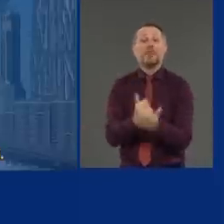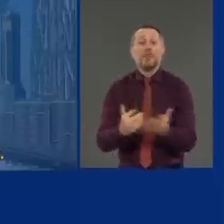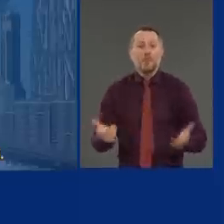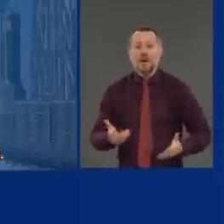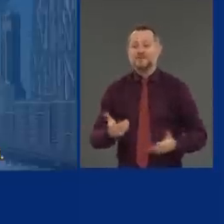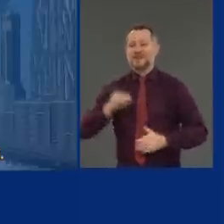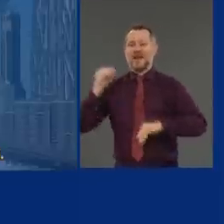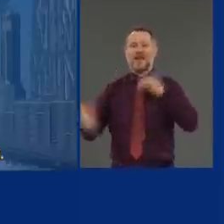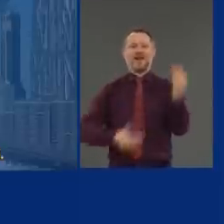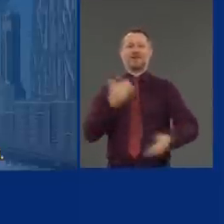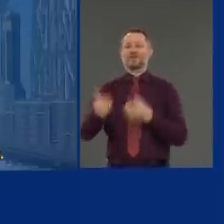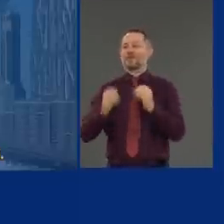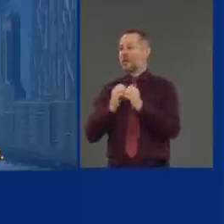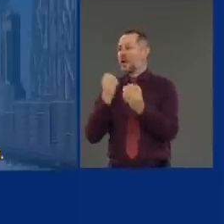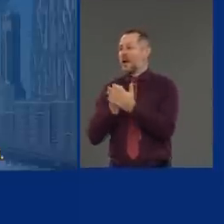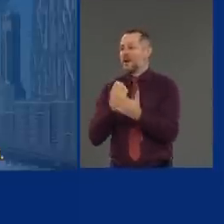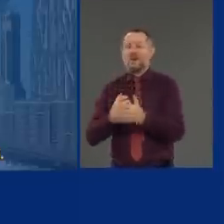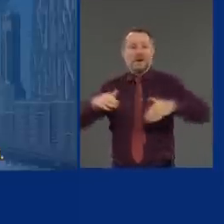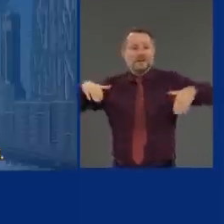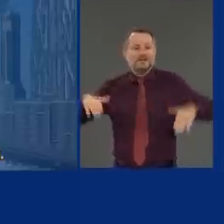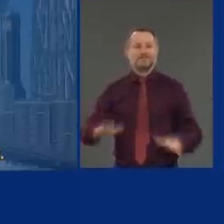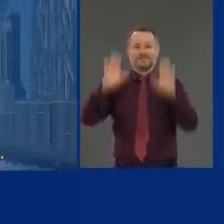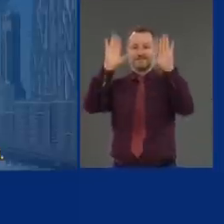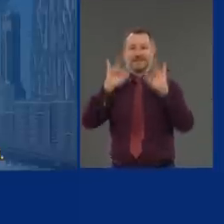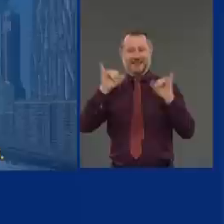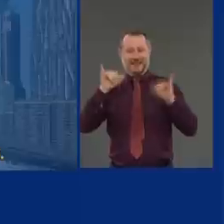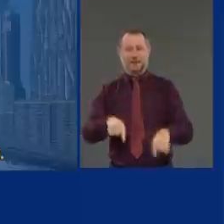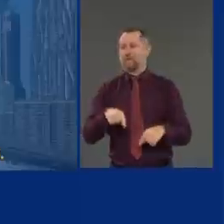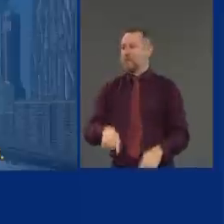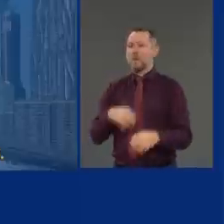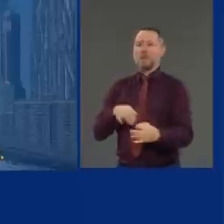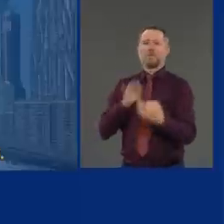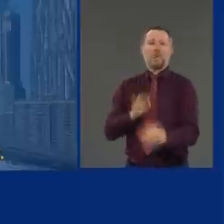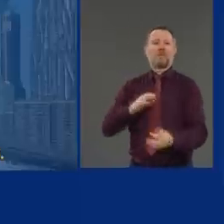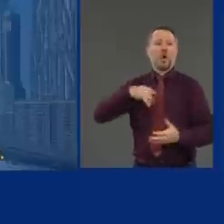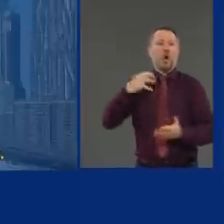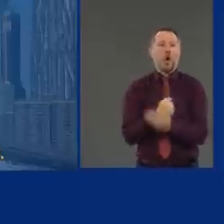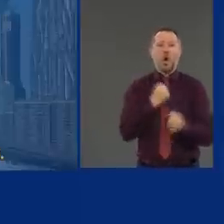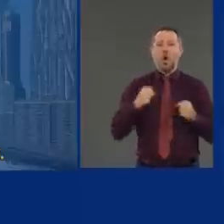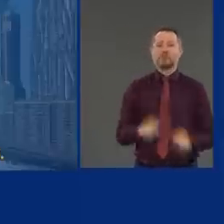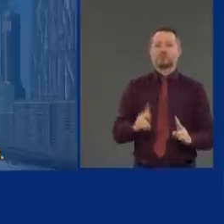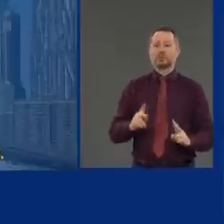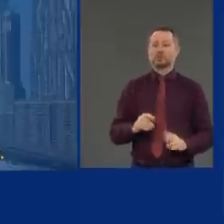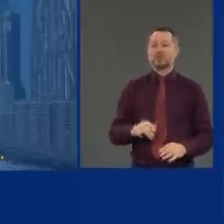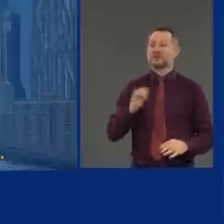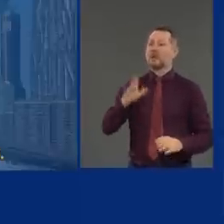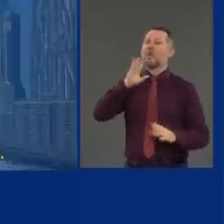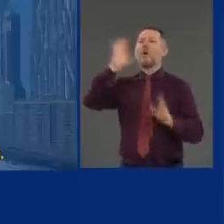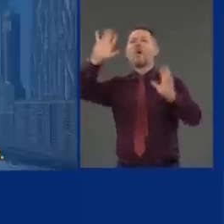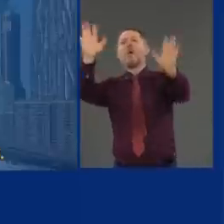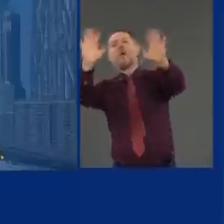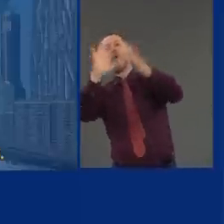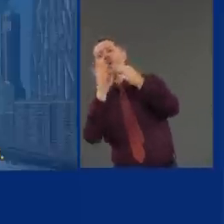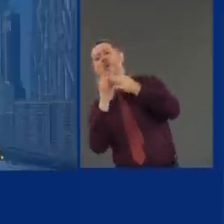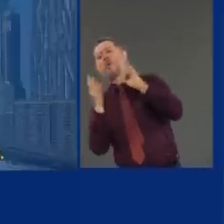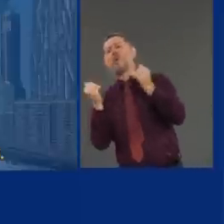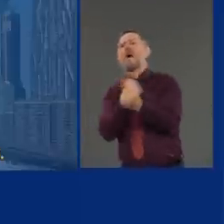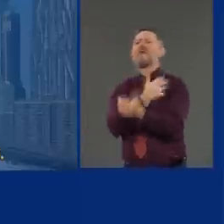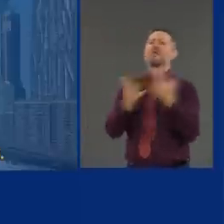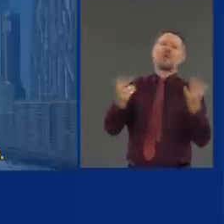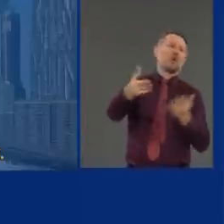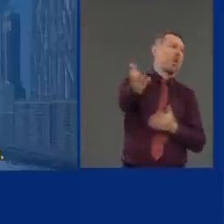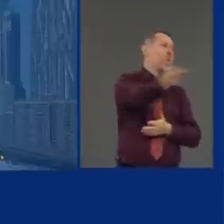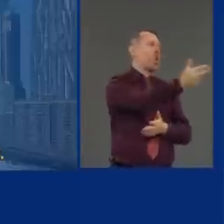growth. And you actually have an opportunity. Well, everything is closed down, there's less activity, there's